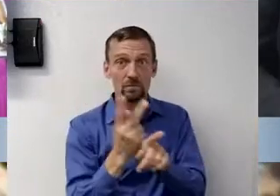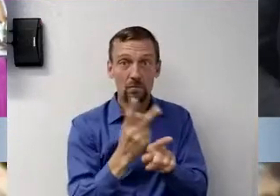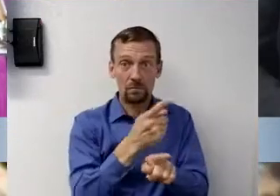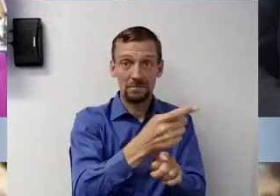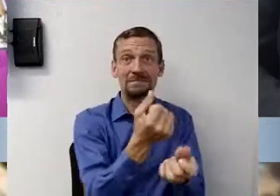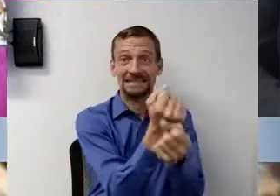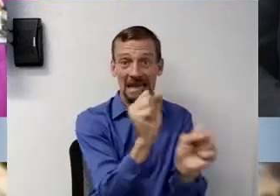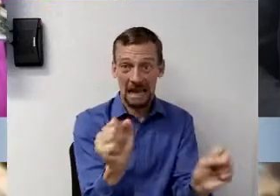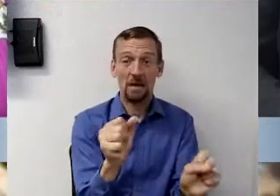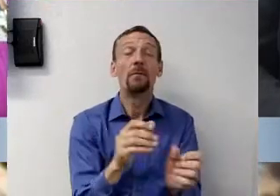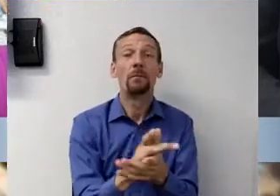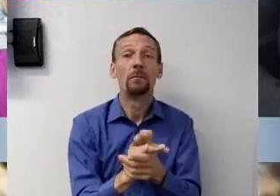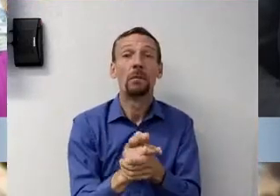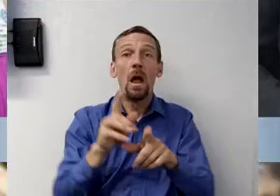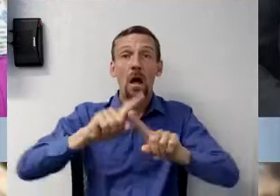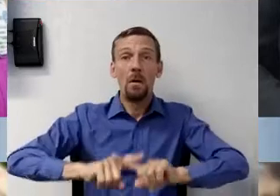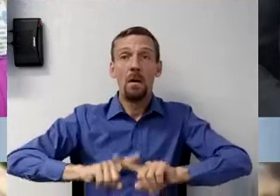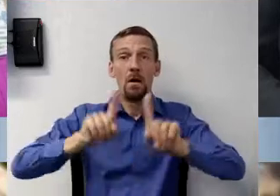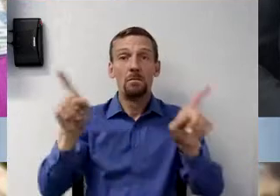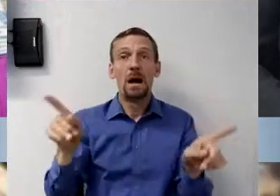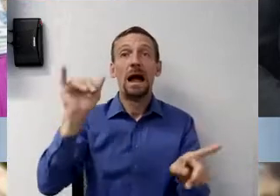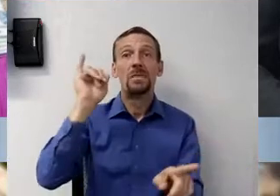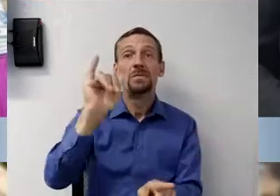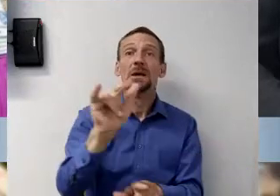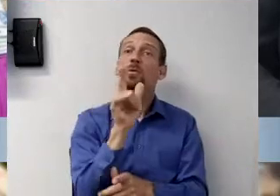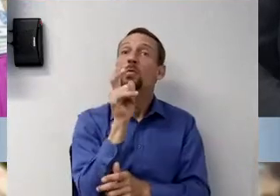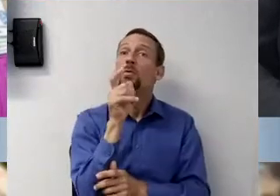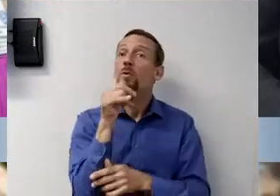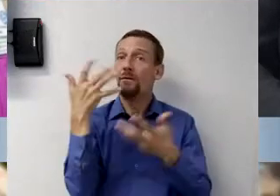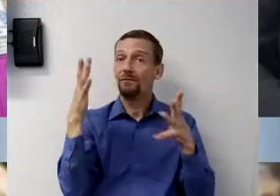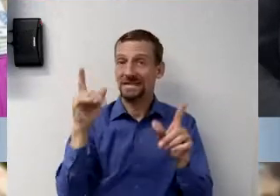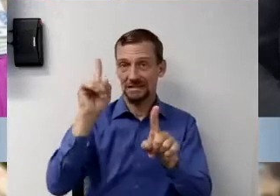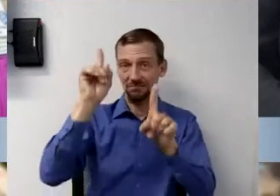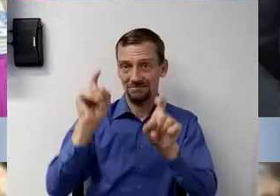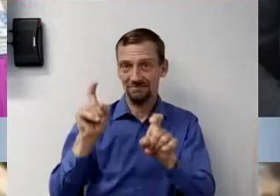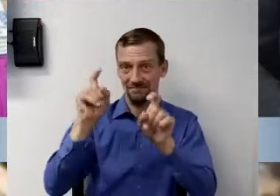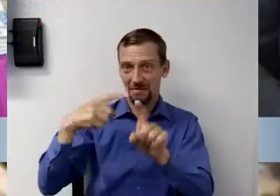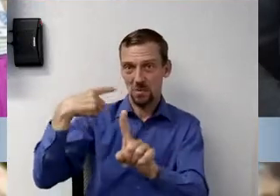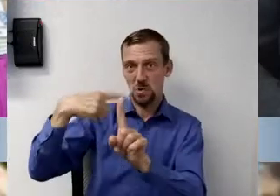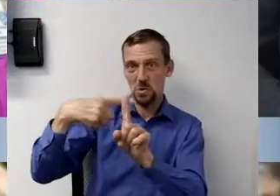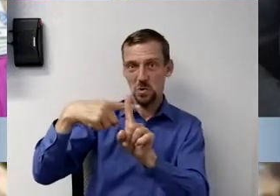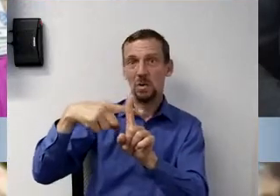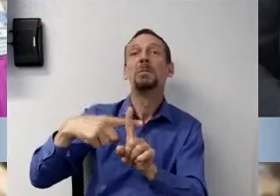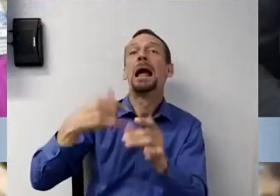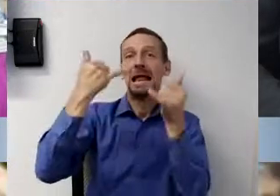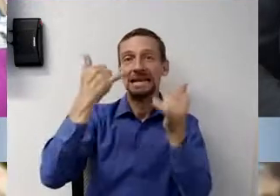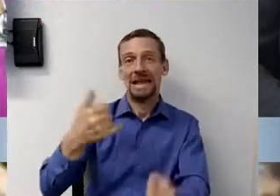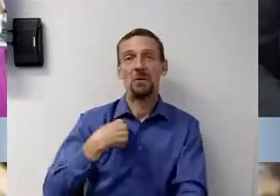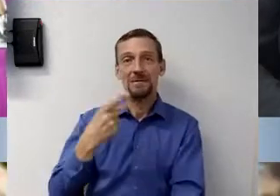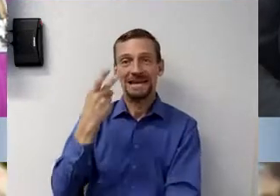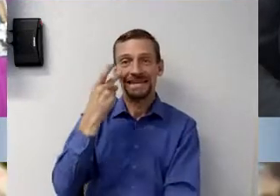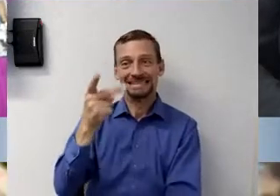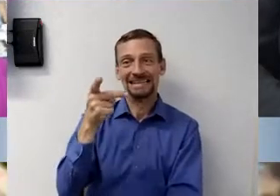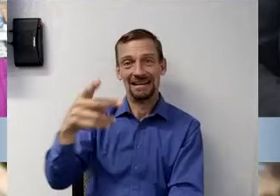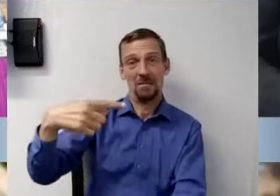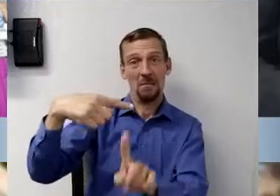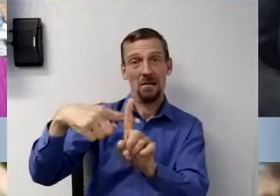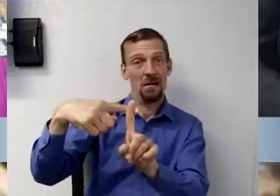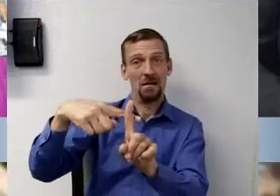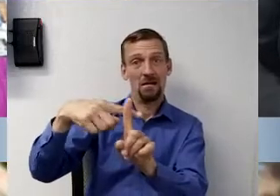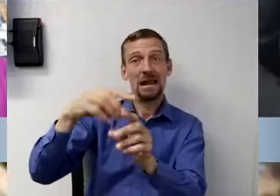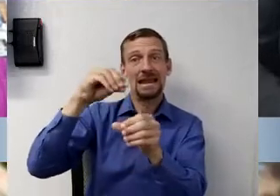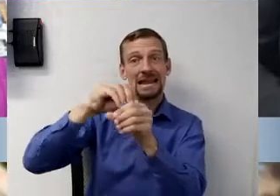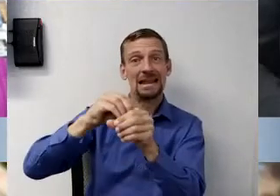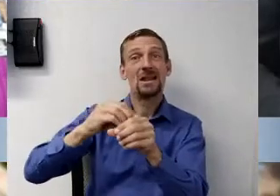real quickly, of those that have tested positive, again, we're seeing a high percentage of them in the